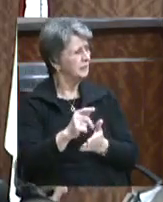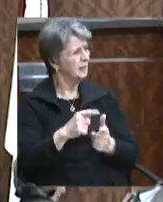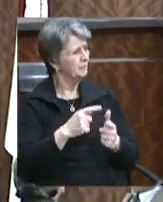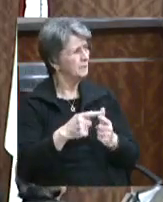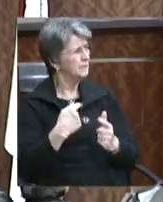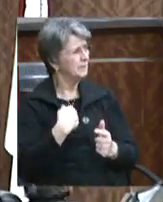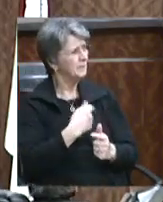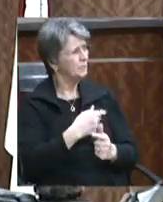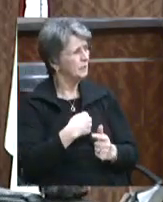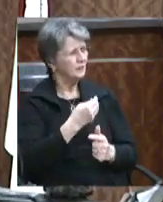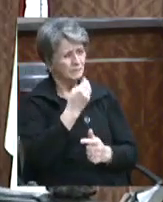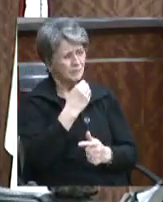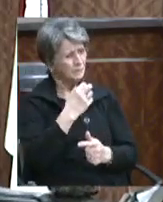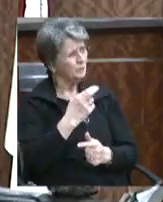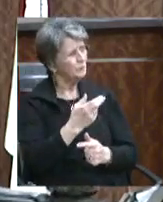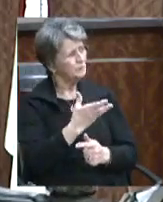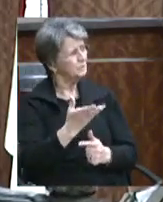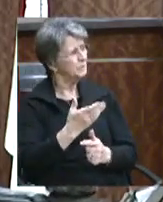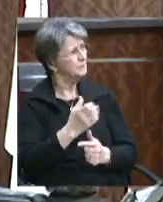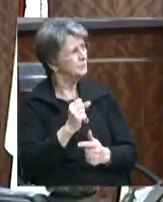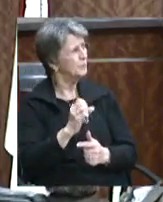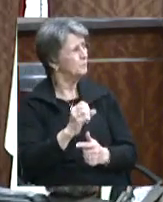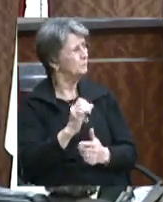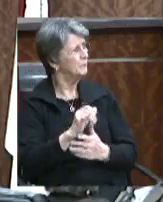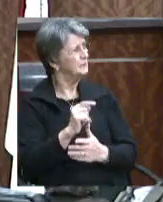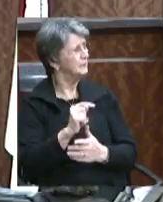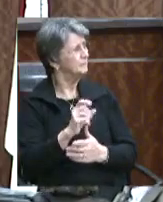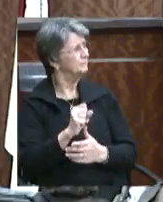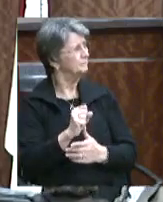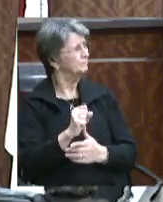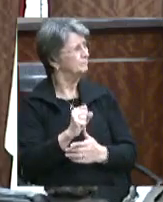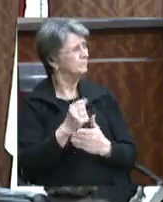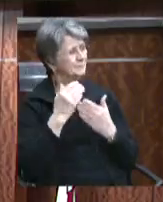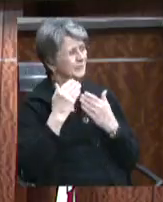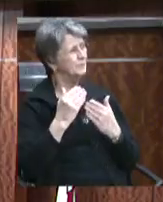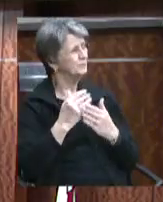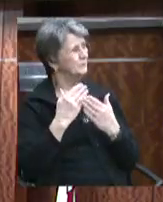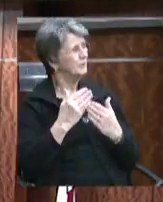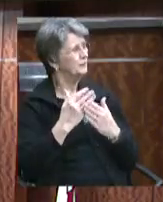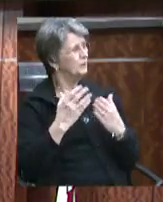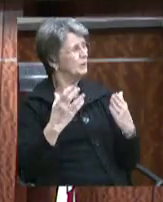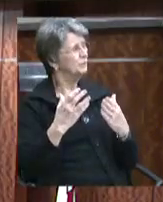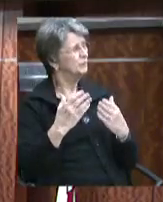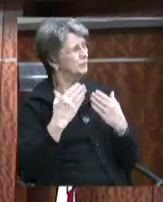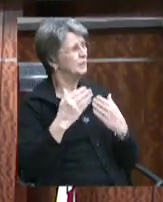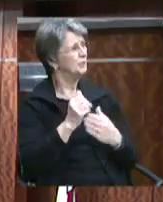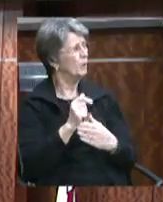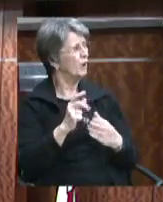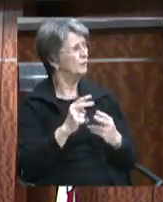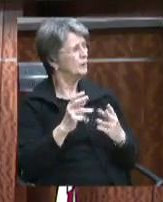after. So that's it. Good thing. Thank you Yeah. very much. Thank you all very much.